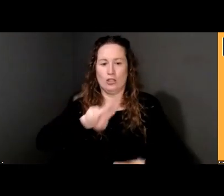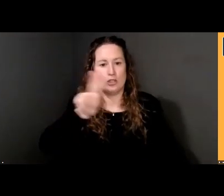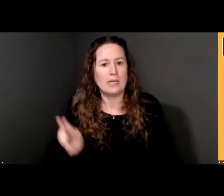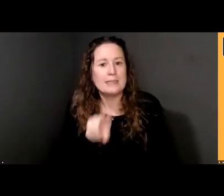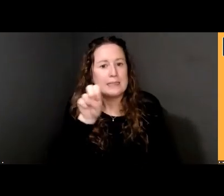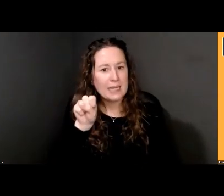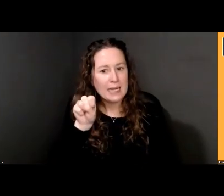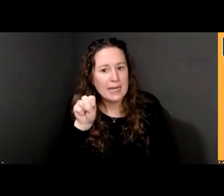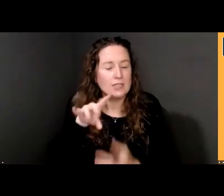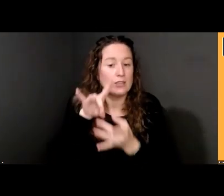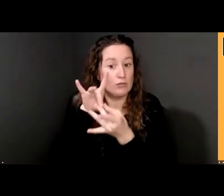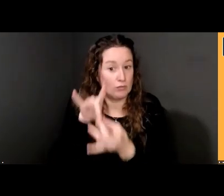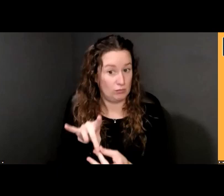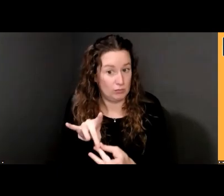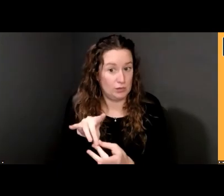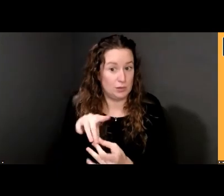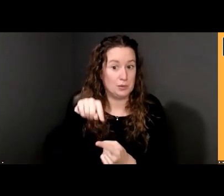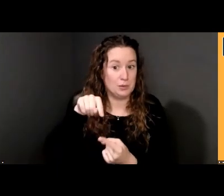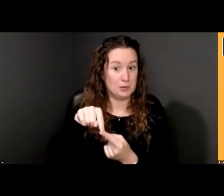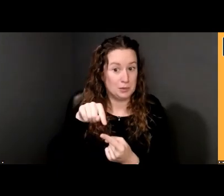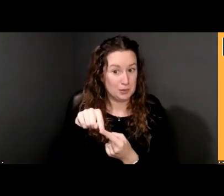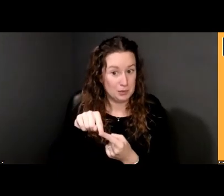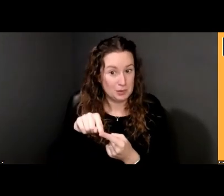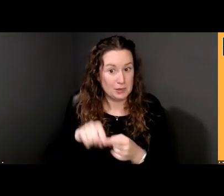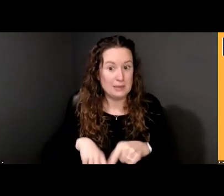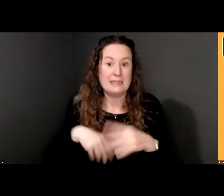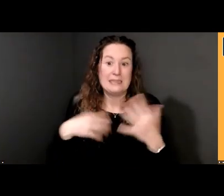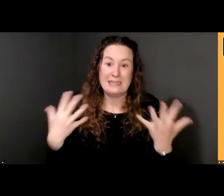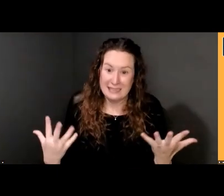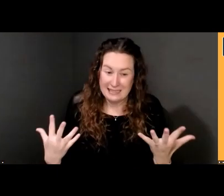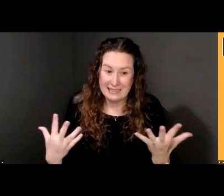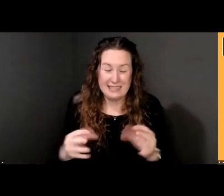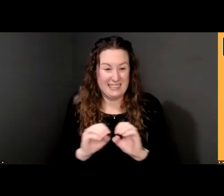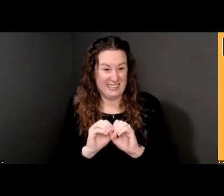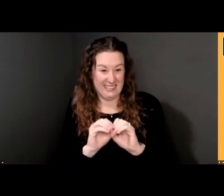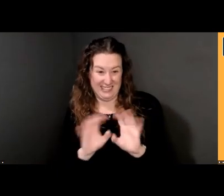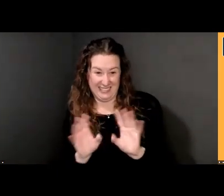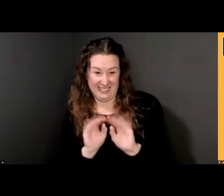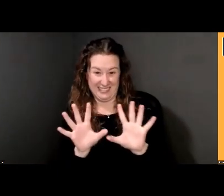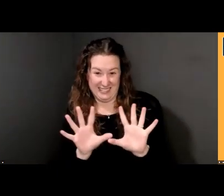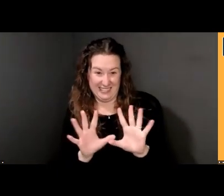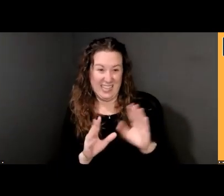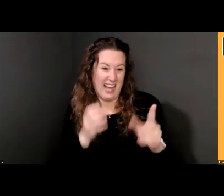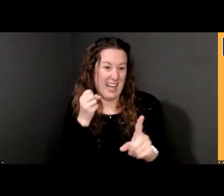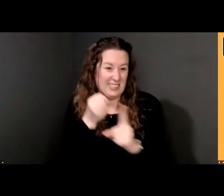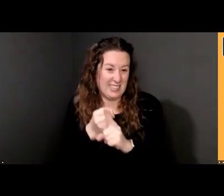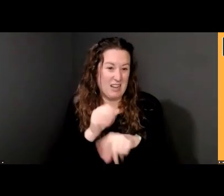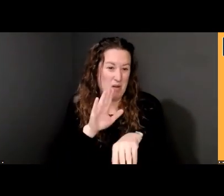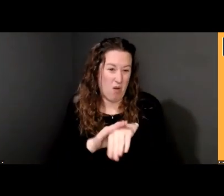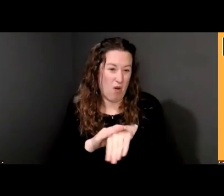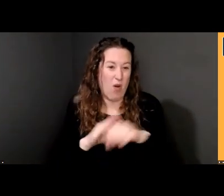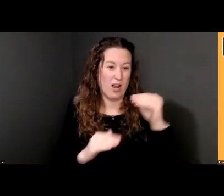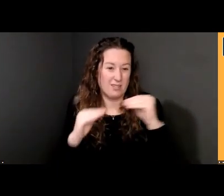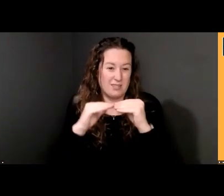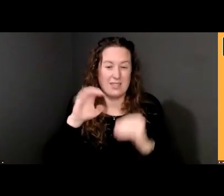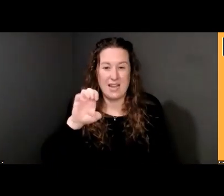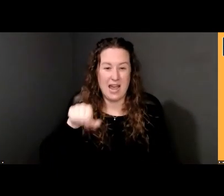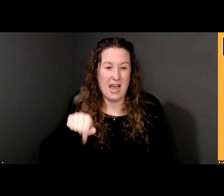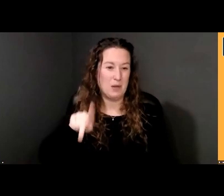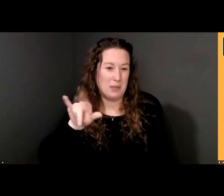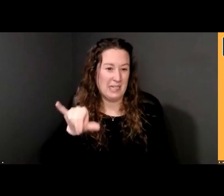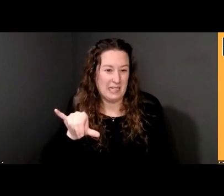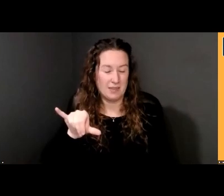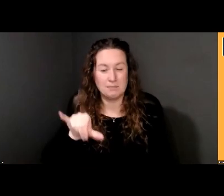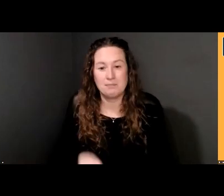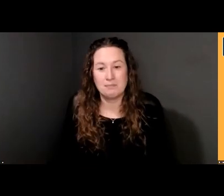with respect to, let's not mince words, the attack on equity. And I'll be honest with all of